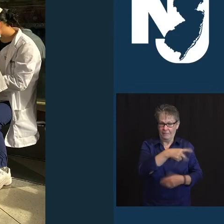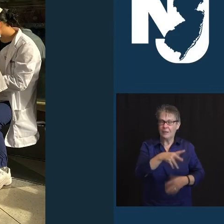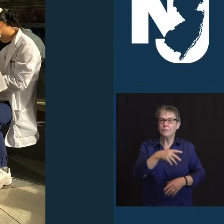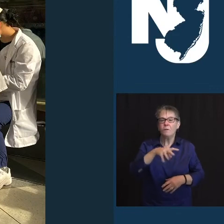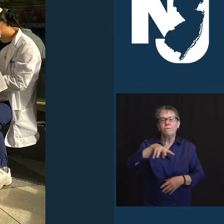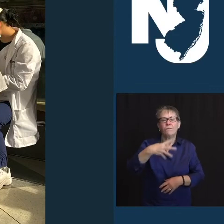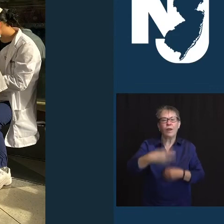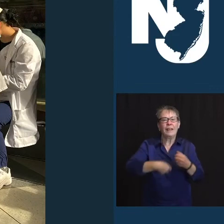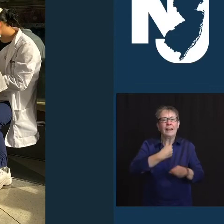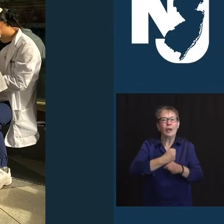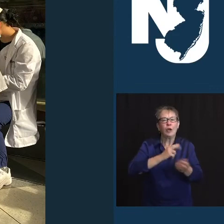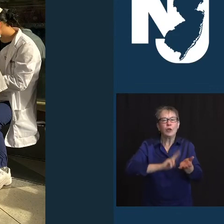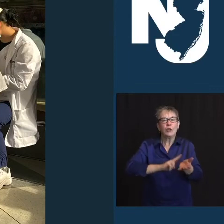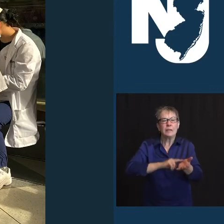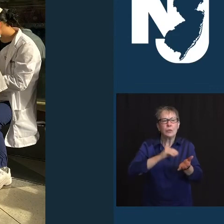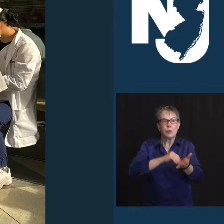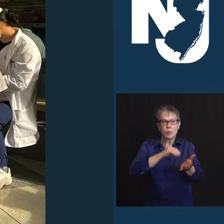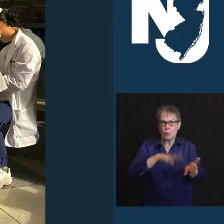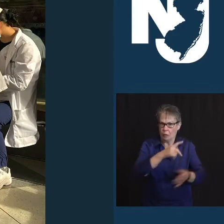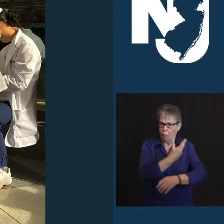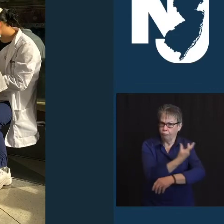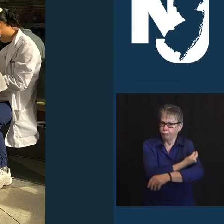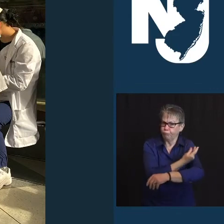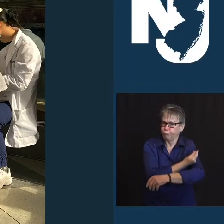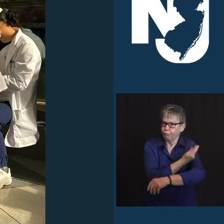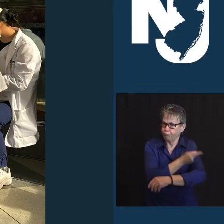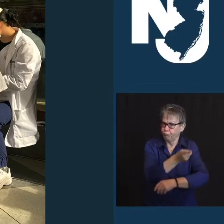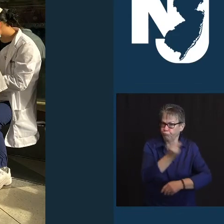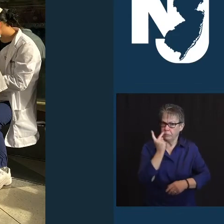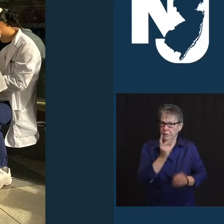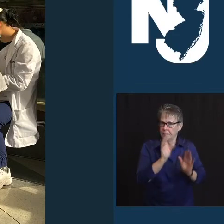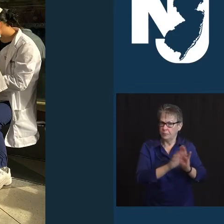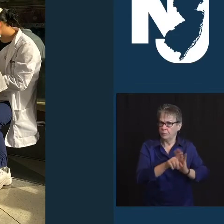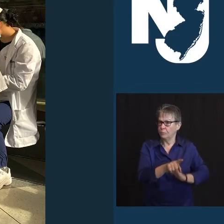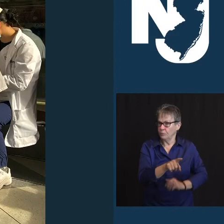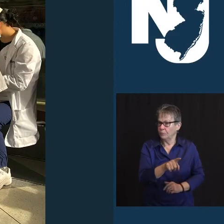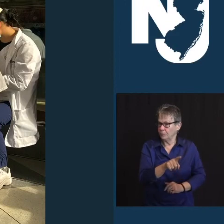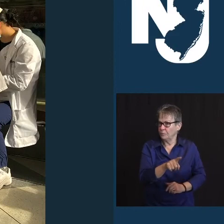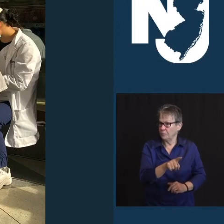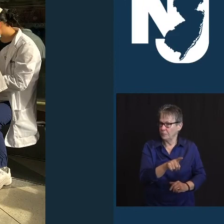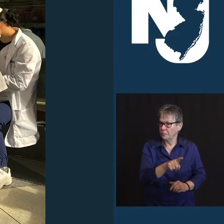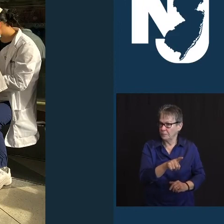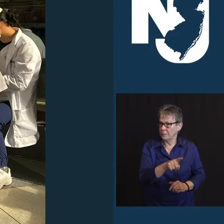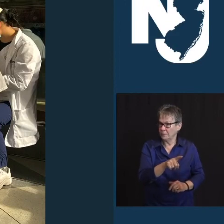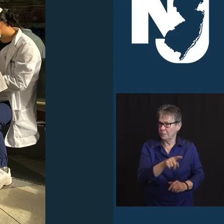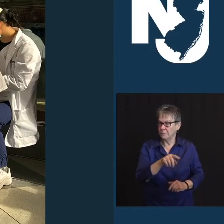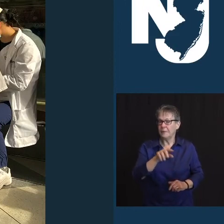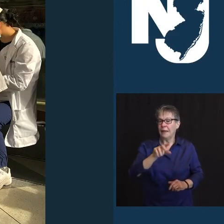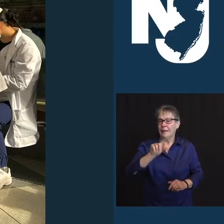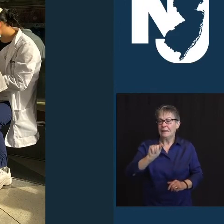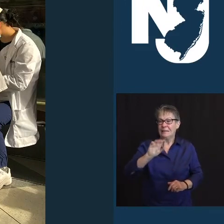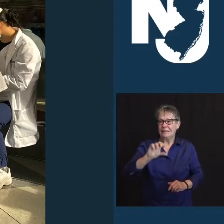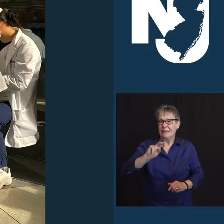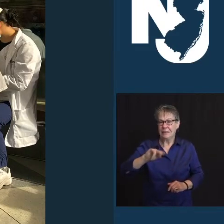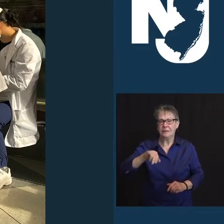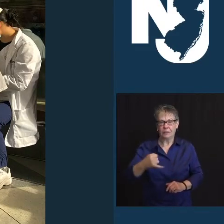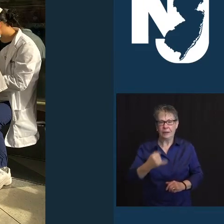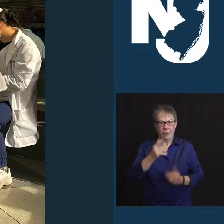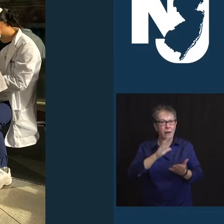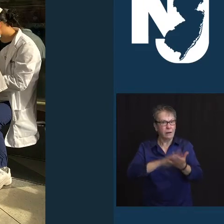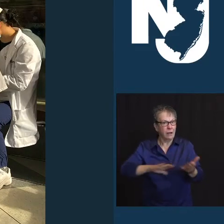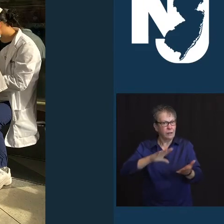being vaccinated by TCNJ's Cassidy Weichert. So a special shout-out not only to Miss Williams, but to all the student